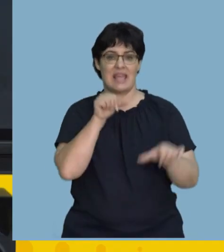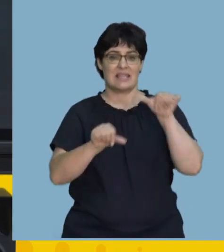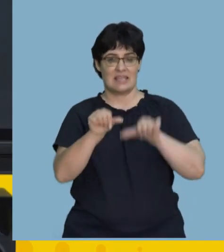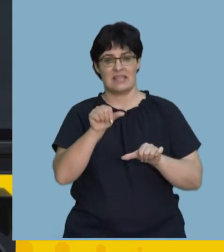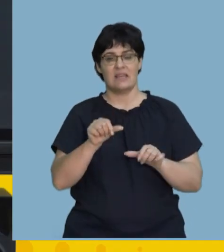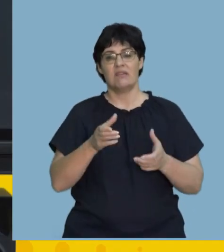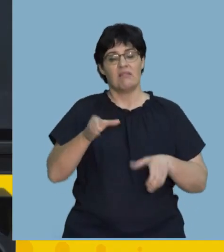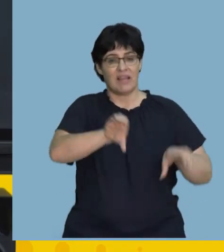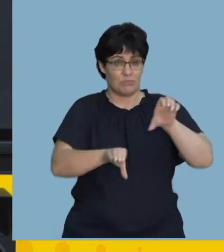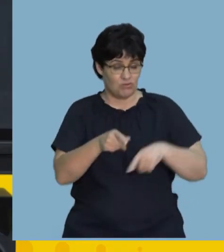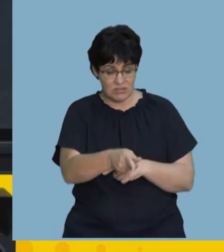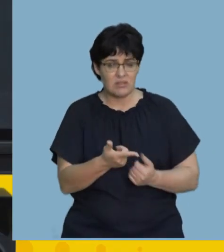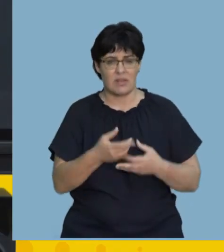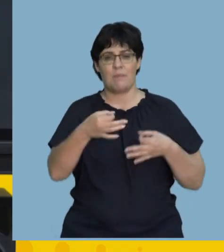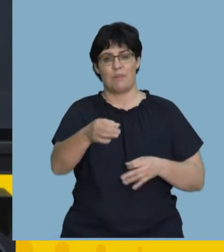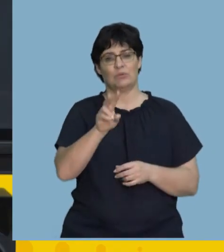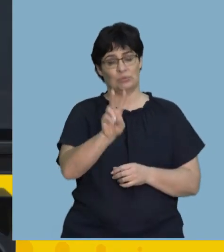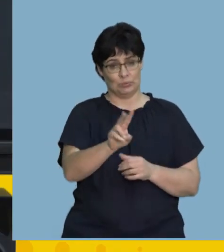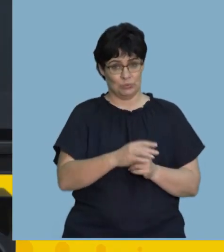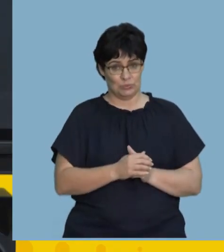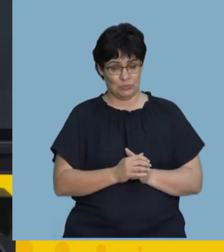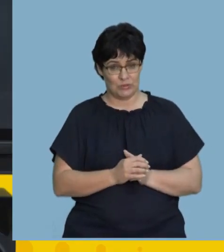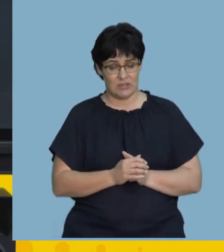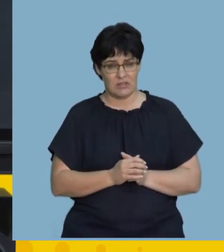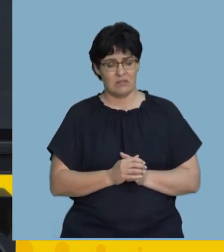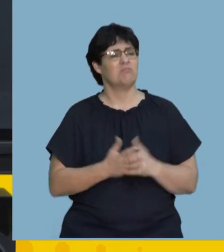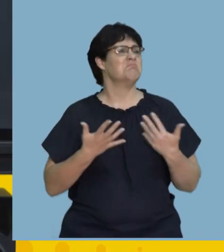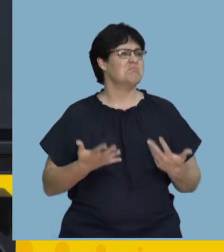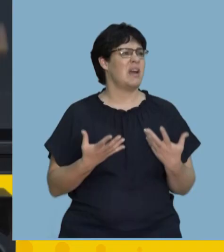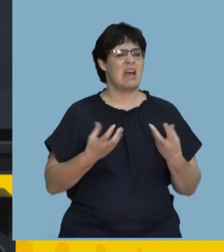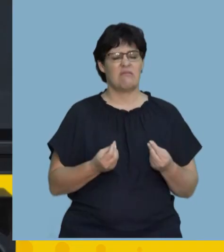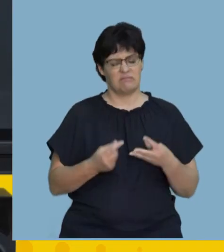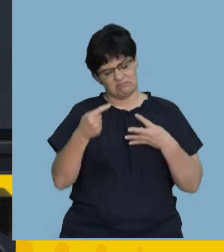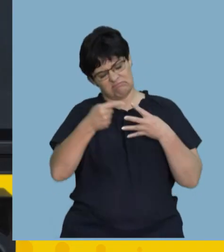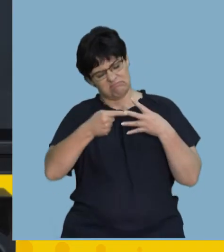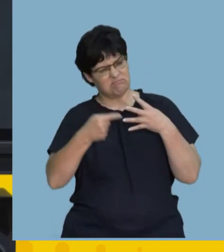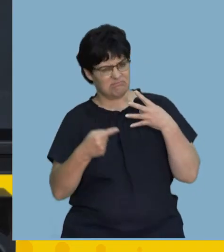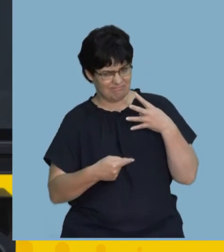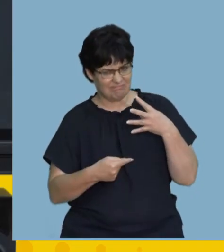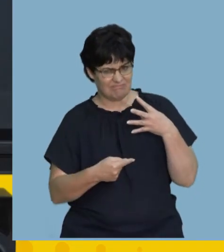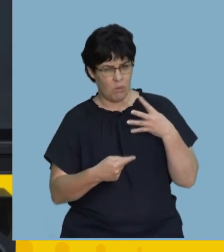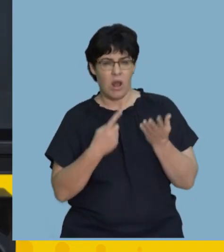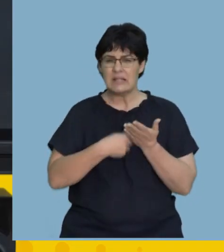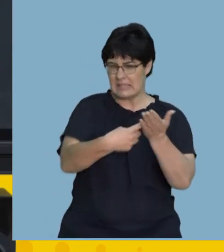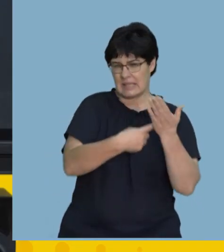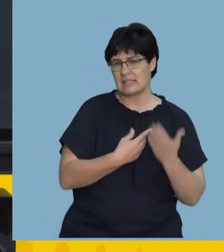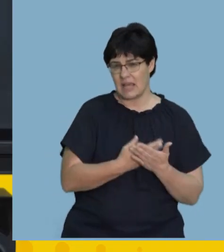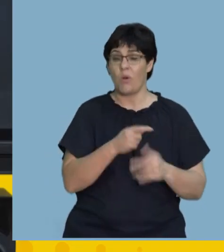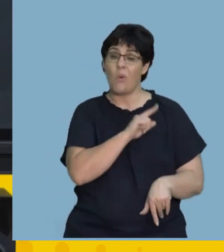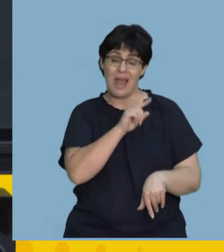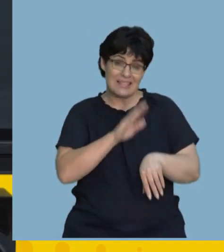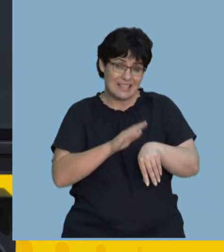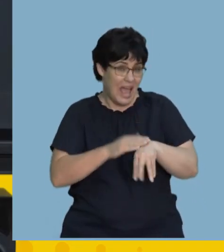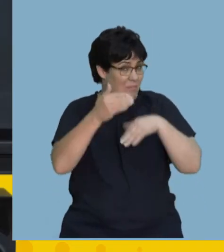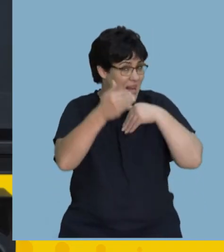which is the paper 2. Now, we've got probably a lot of things that we can talk about, but because of time constraints,